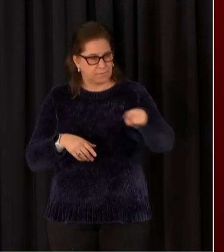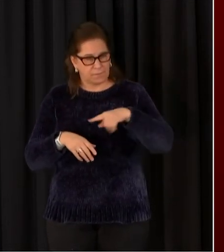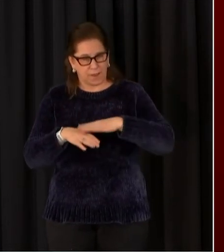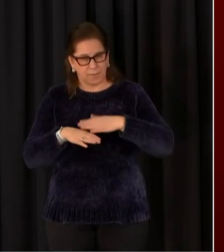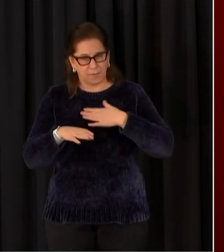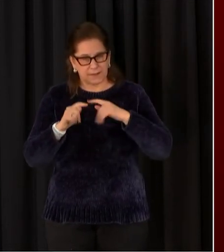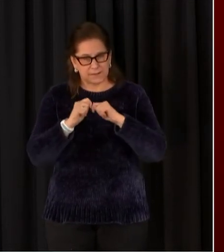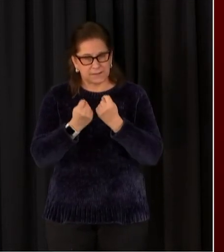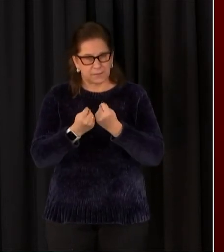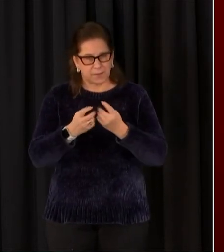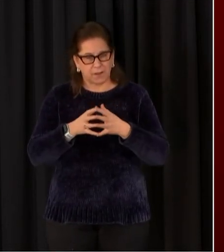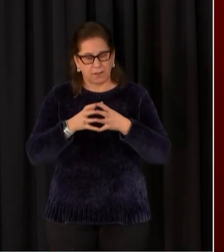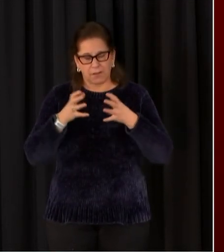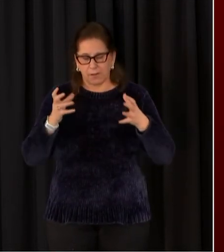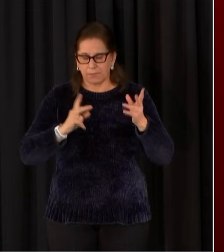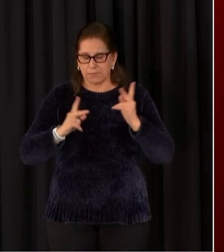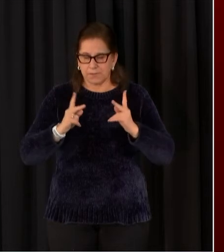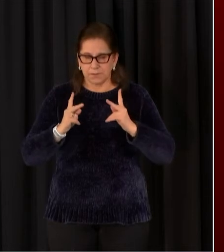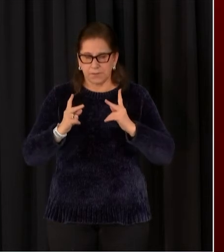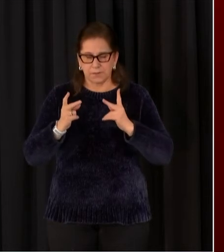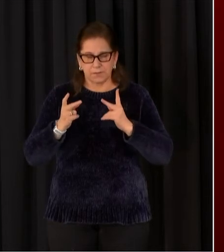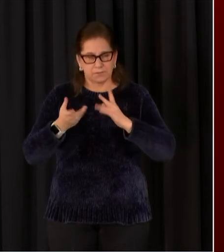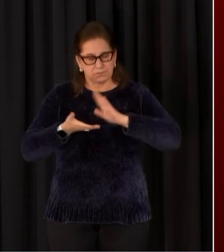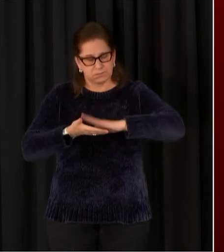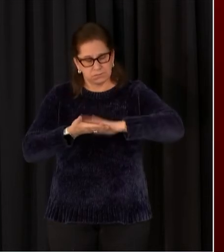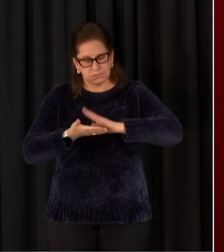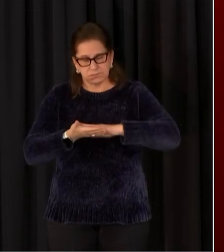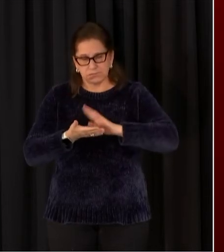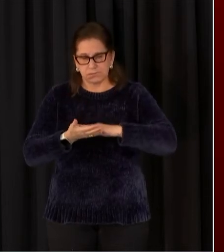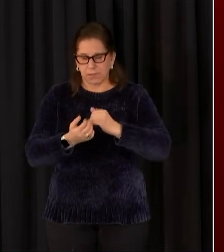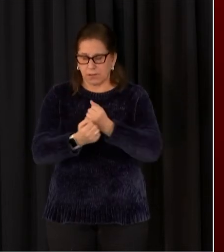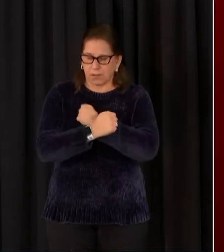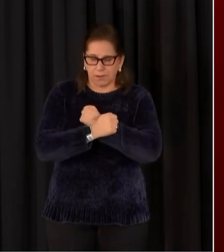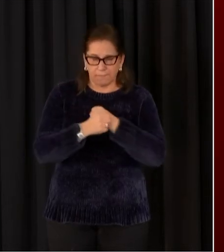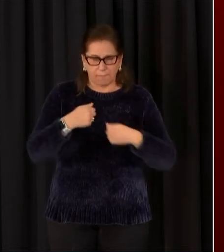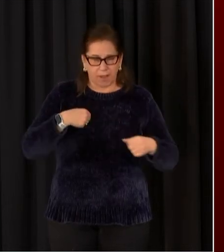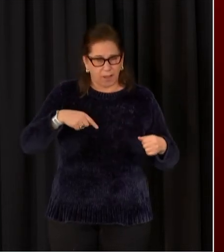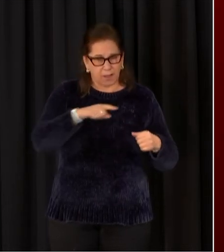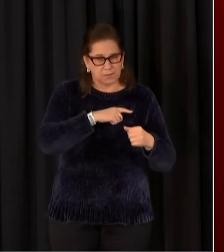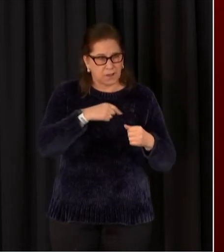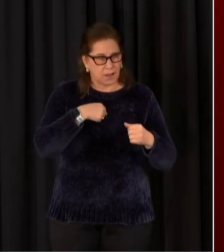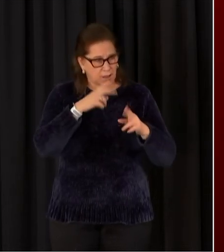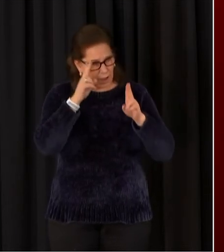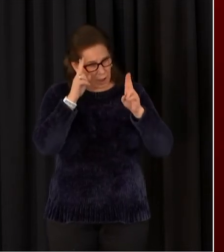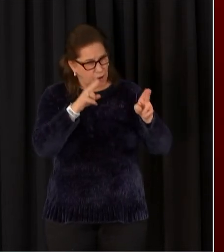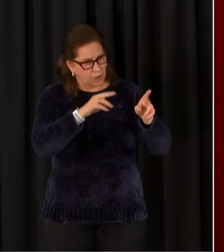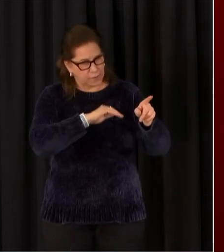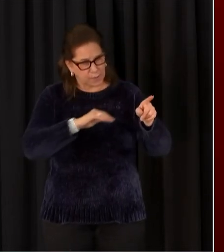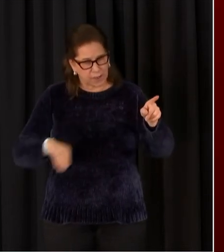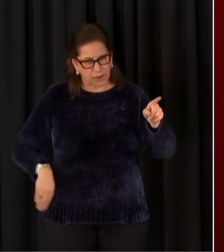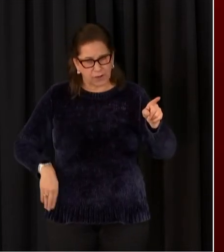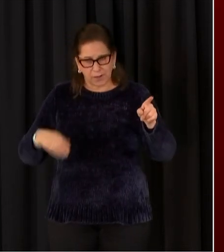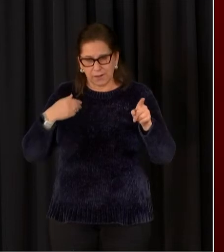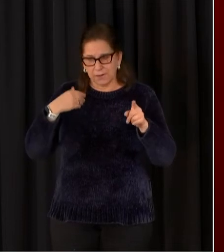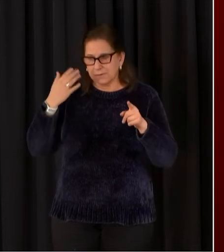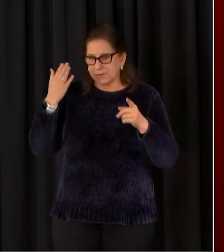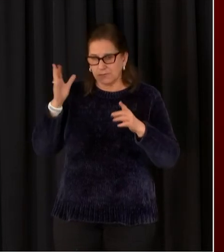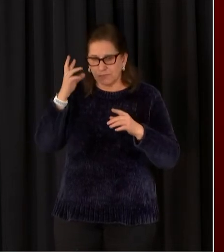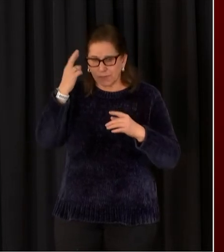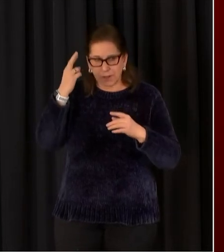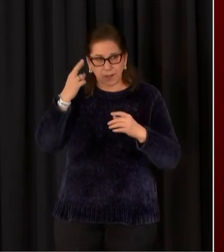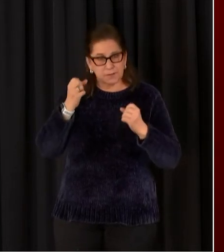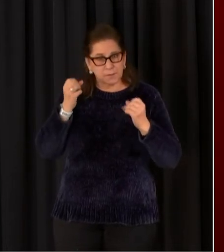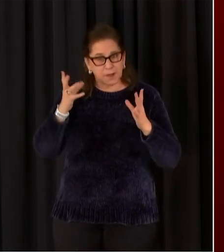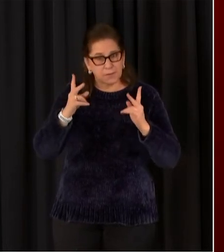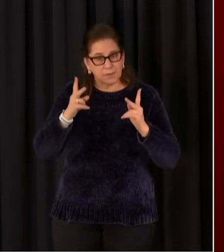member of her cabinet, and to know that the admiration we have for her as our mayor is admiration that other people